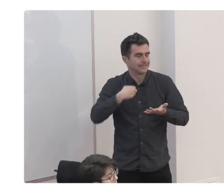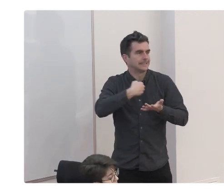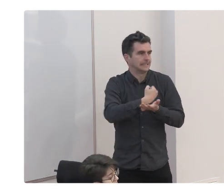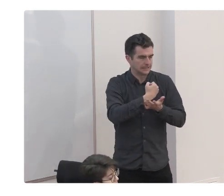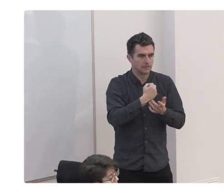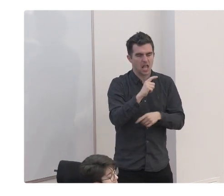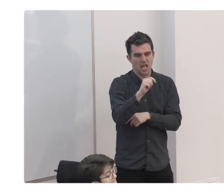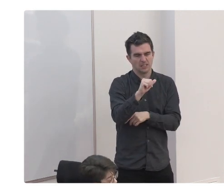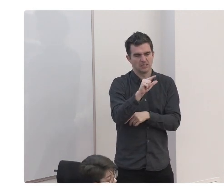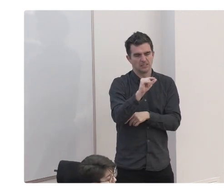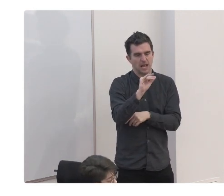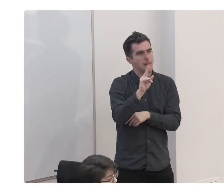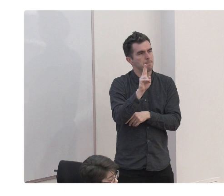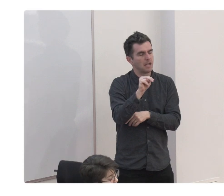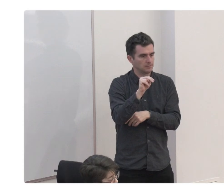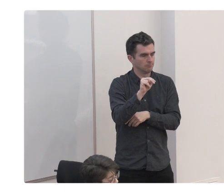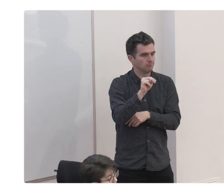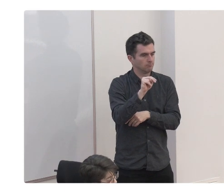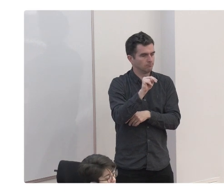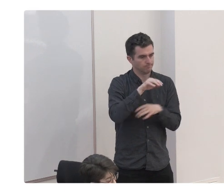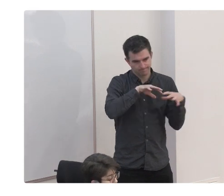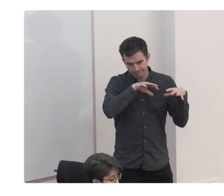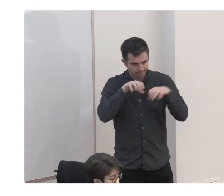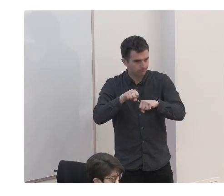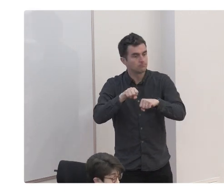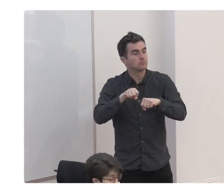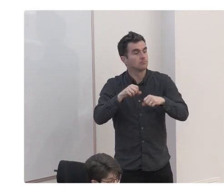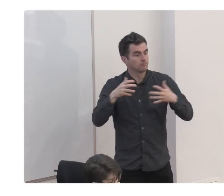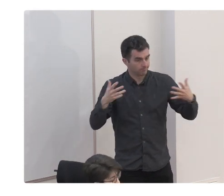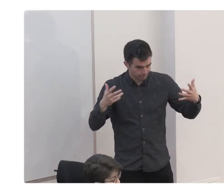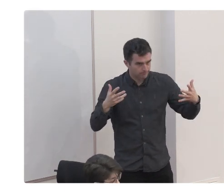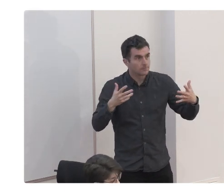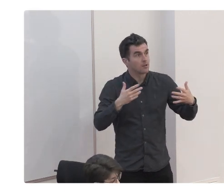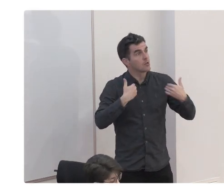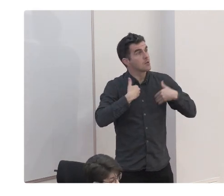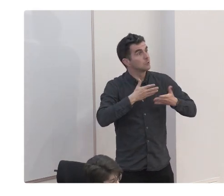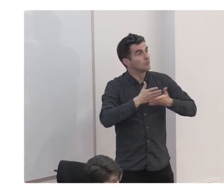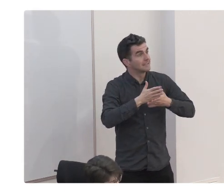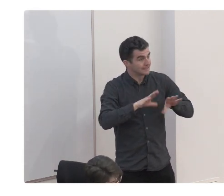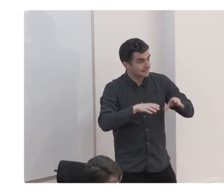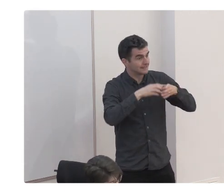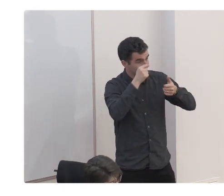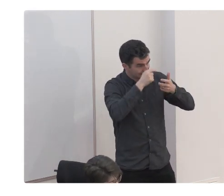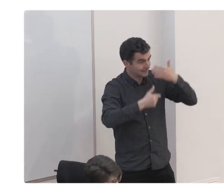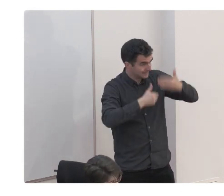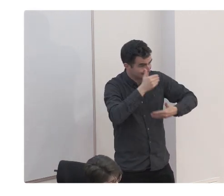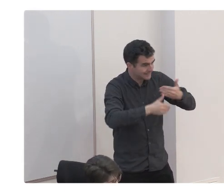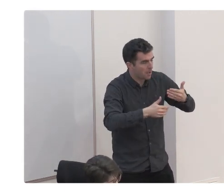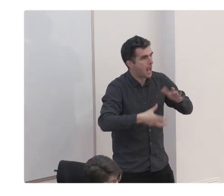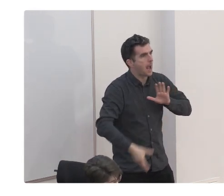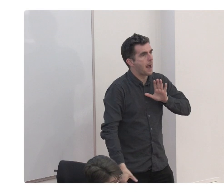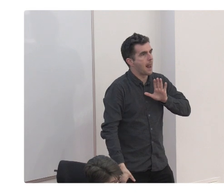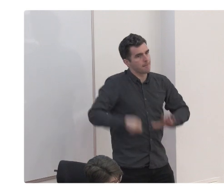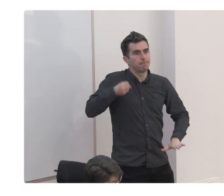based on that department which was monitored and protect and promote the rights of people with disability, and it was included in the Afghanistan Independent Human